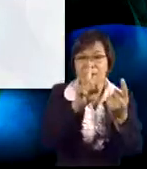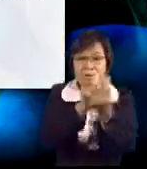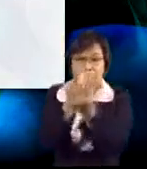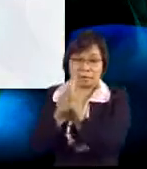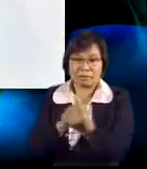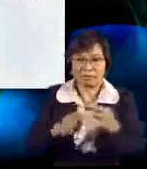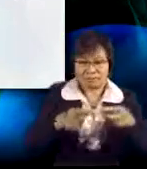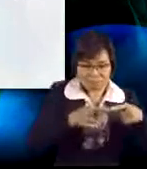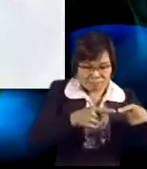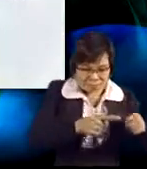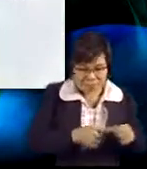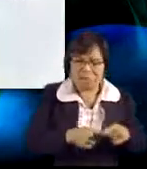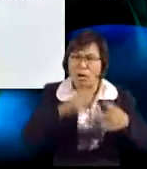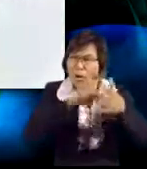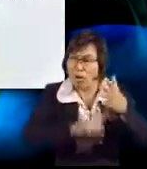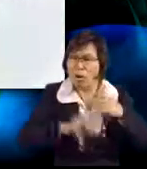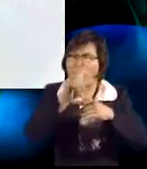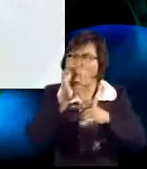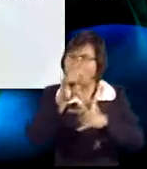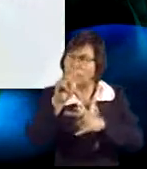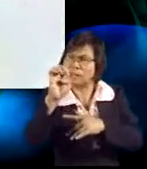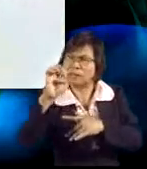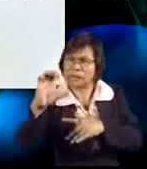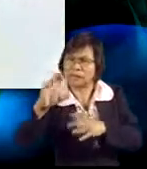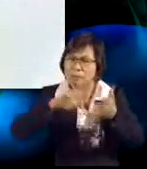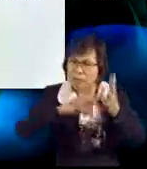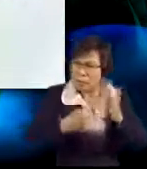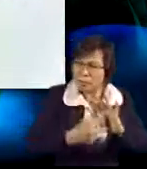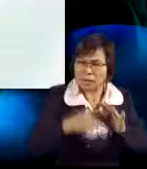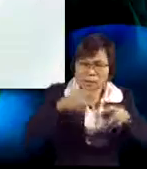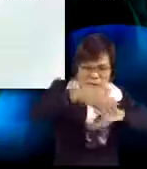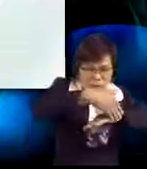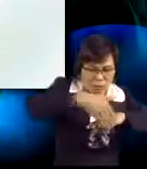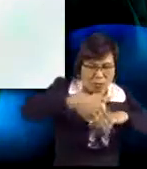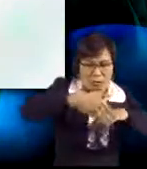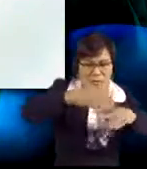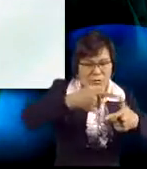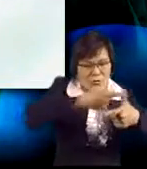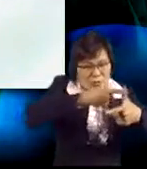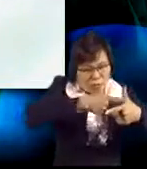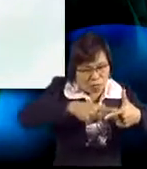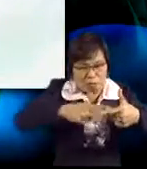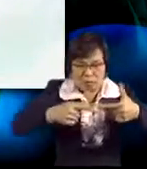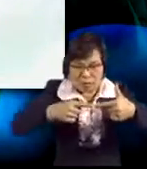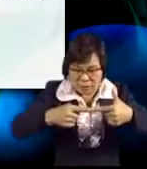vertex. What is a vertex? Vertex is a corner on a point where lines meet.